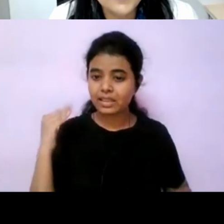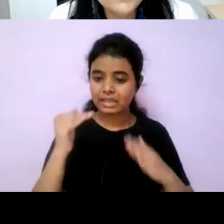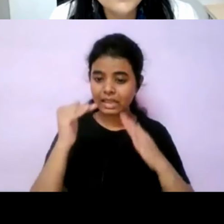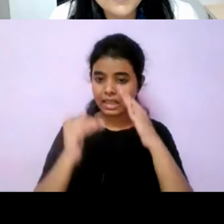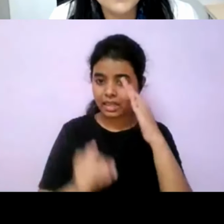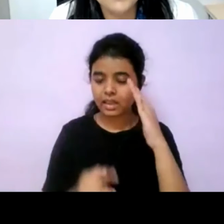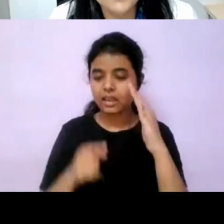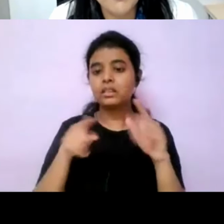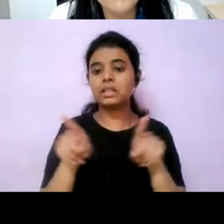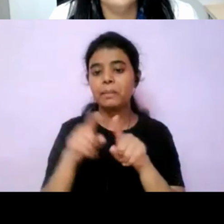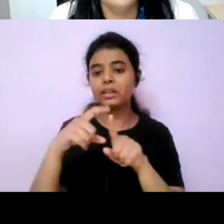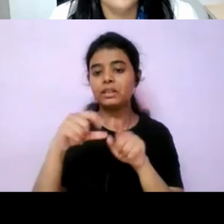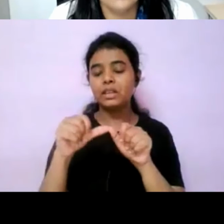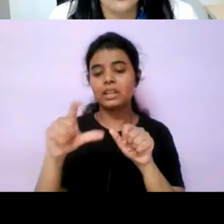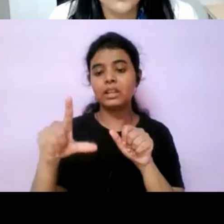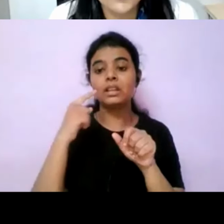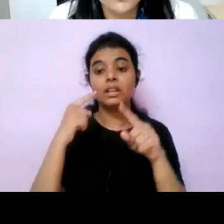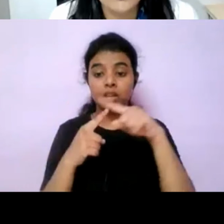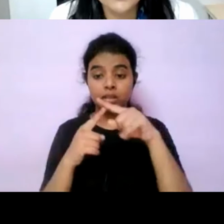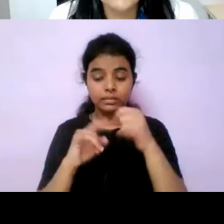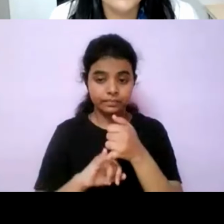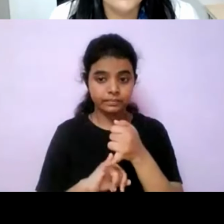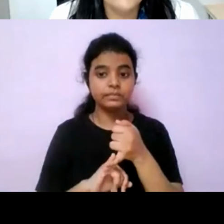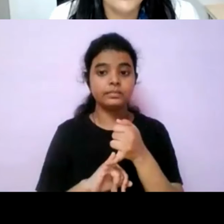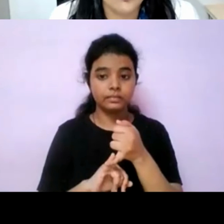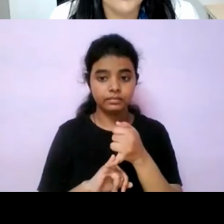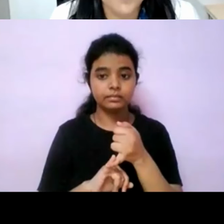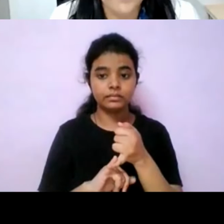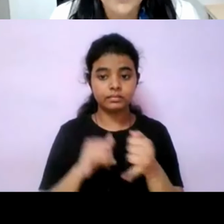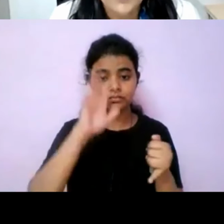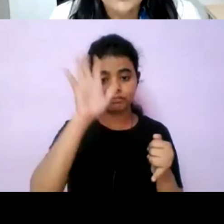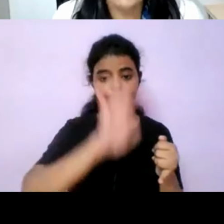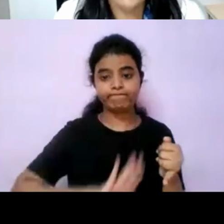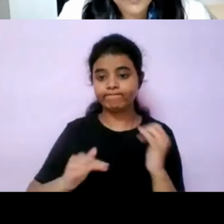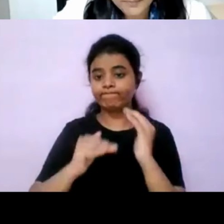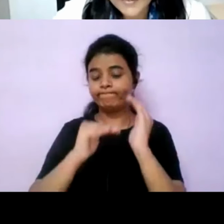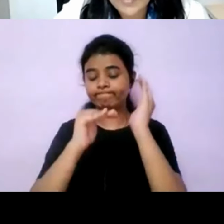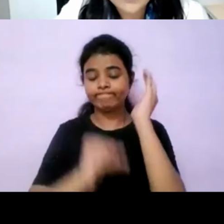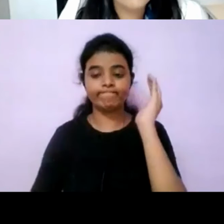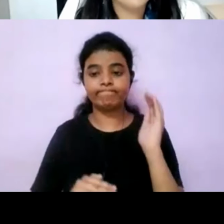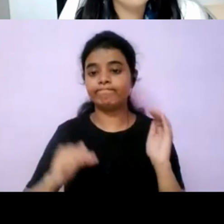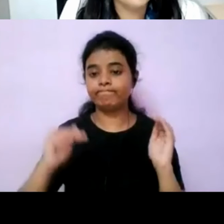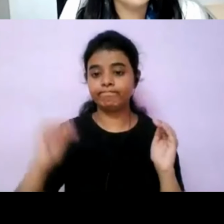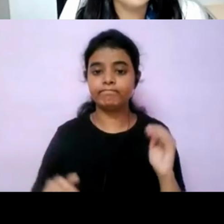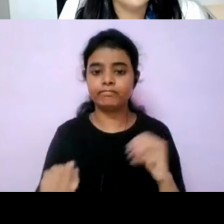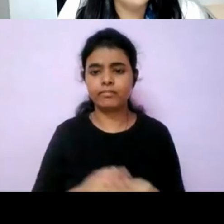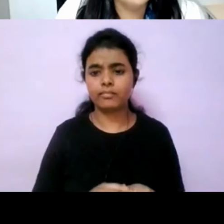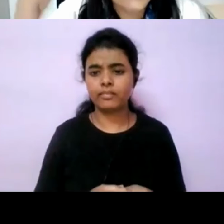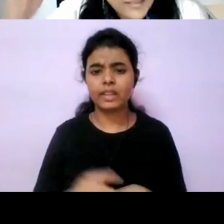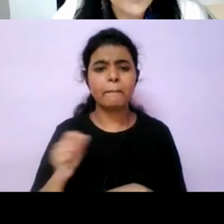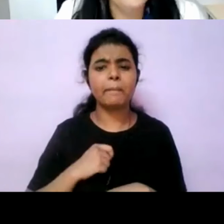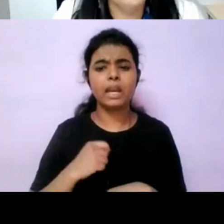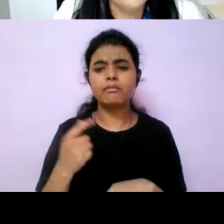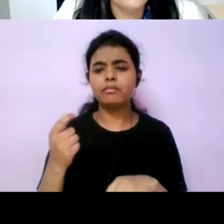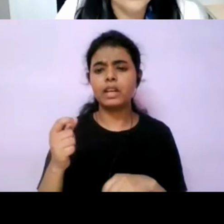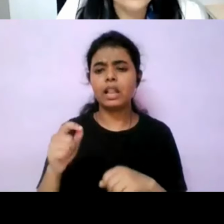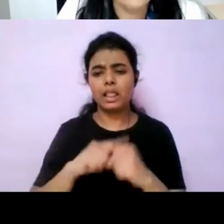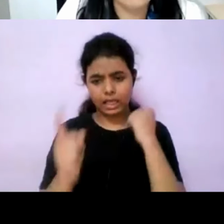especially Dalit disabled women in the context of the Indian economy. So my last 5-6 slides have a